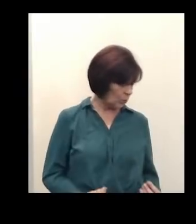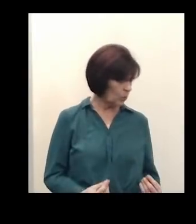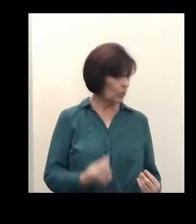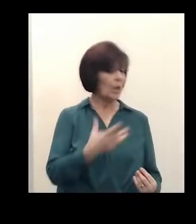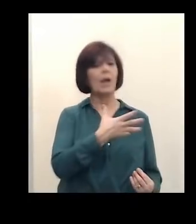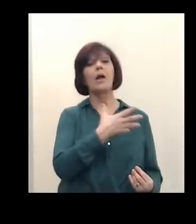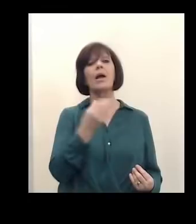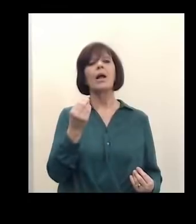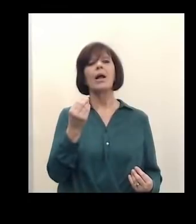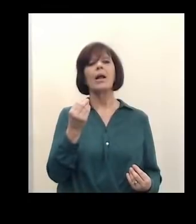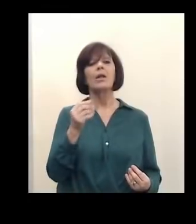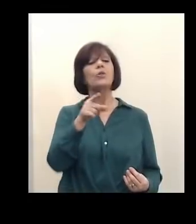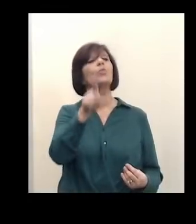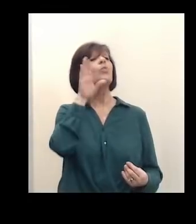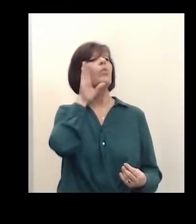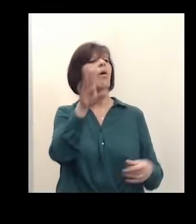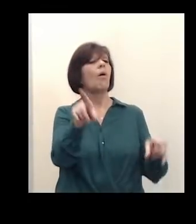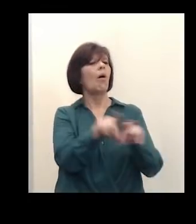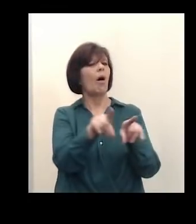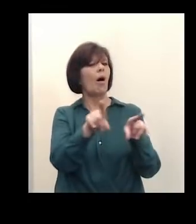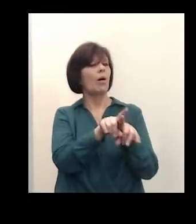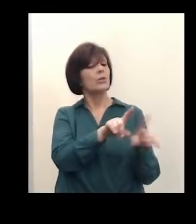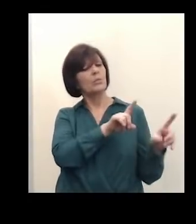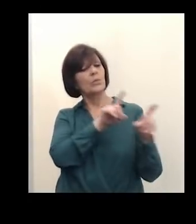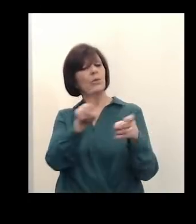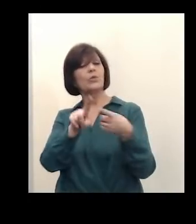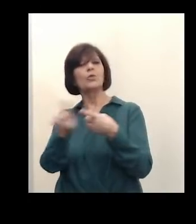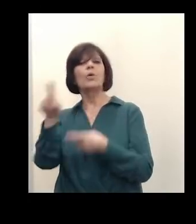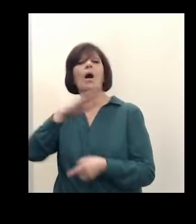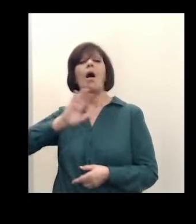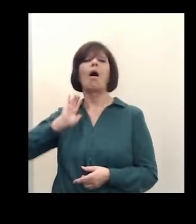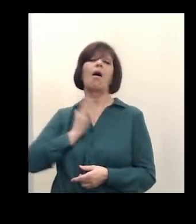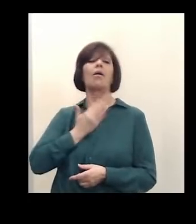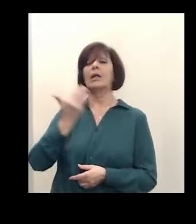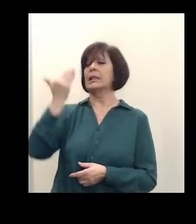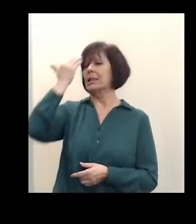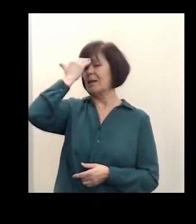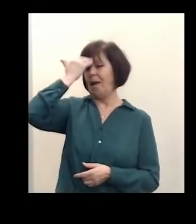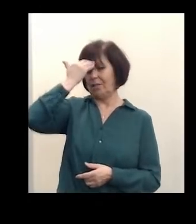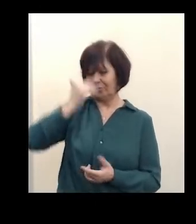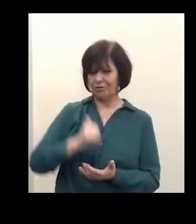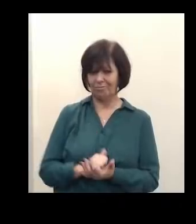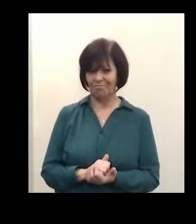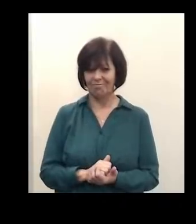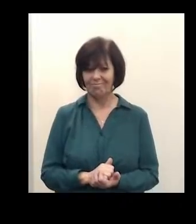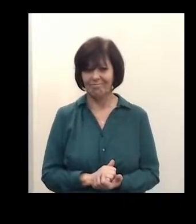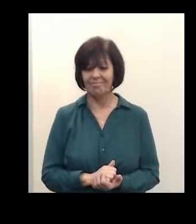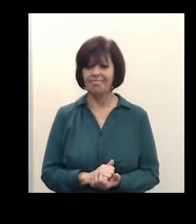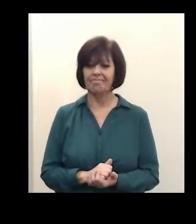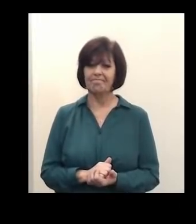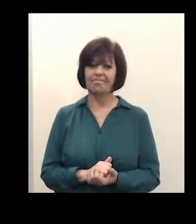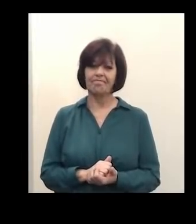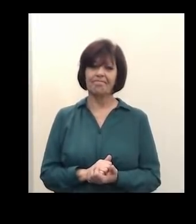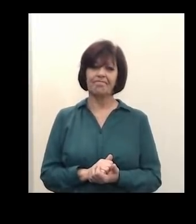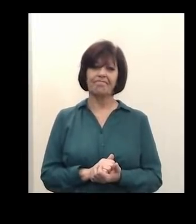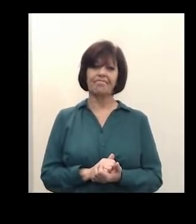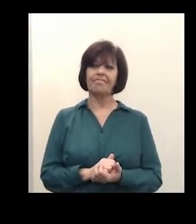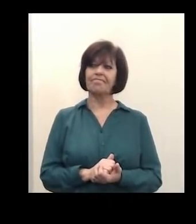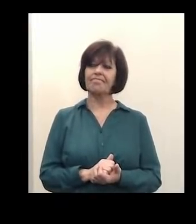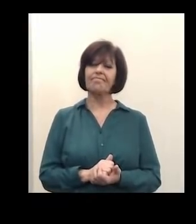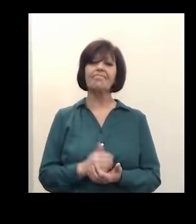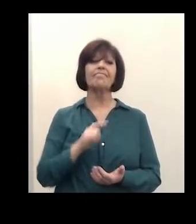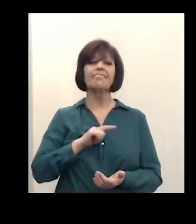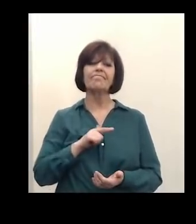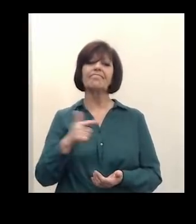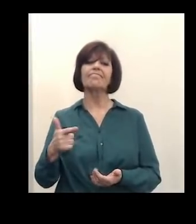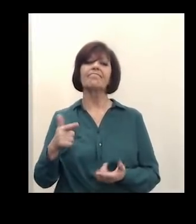you will also be contributing to our knowledge of what variants that we may have in our community. So I'm going to turn it over